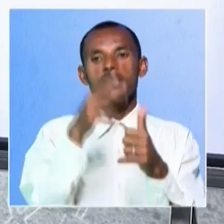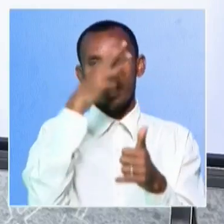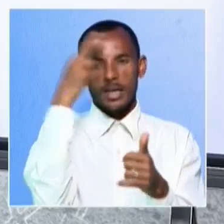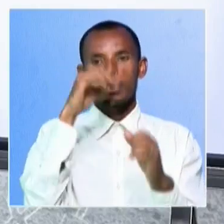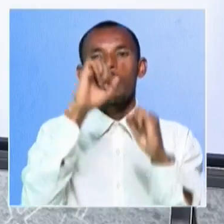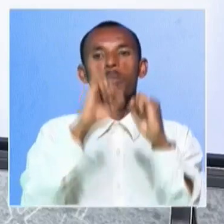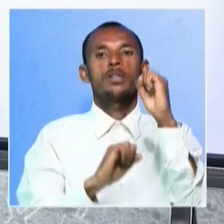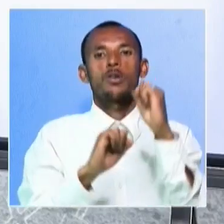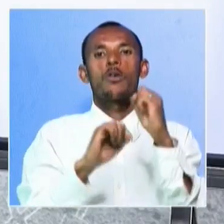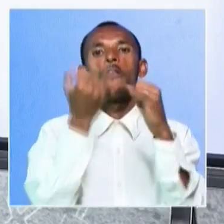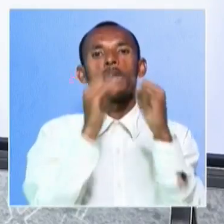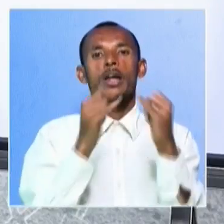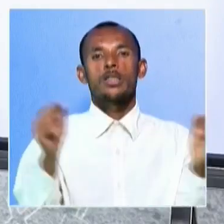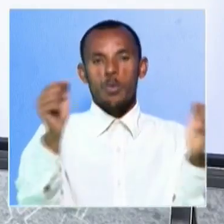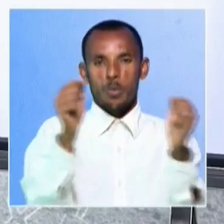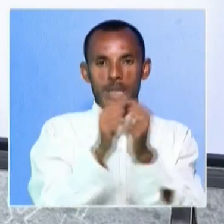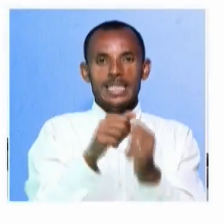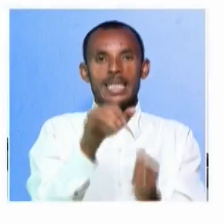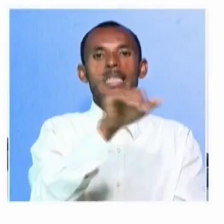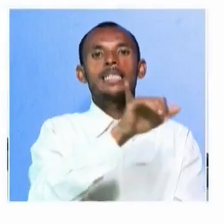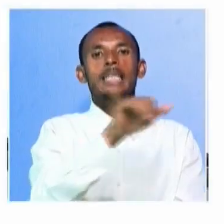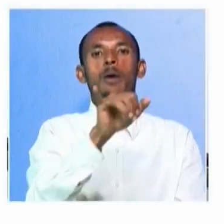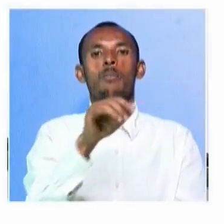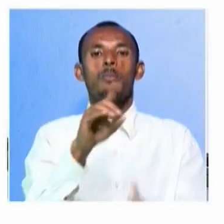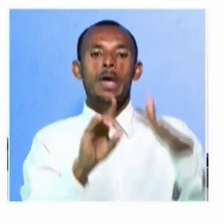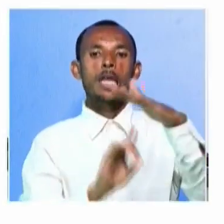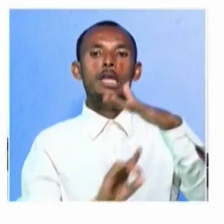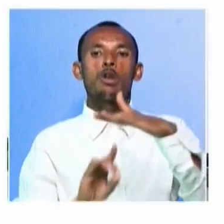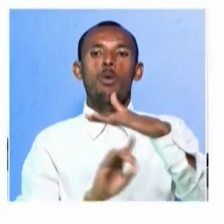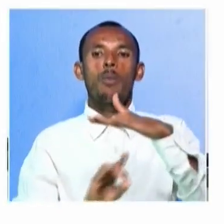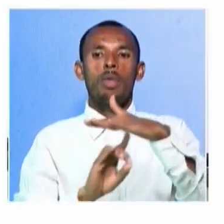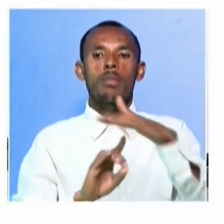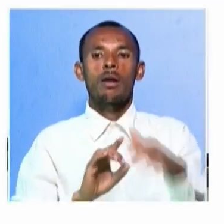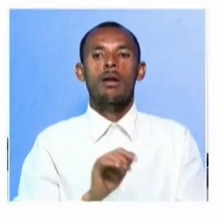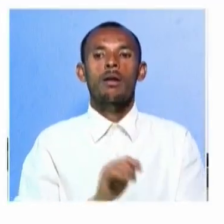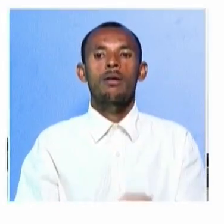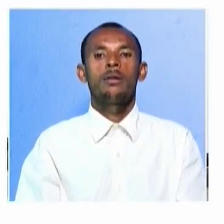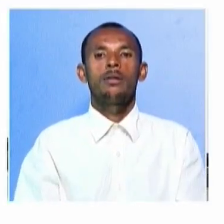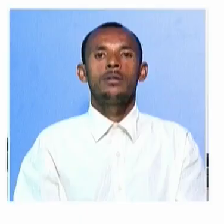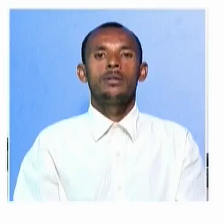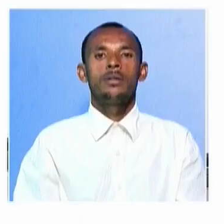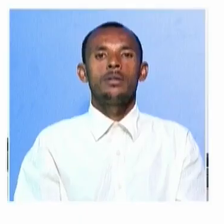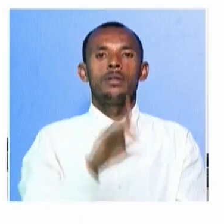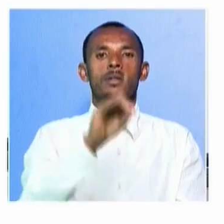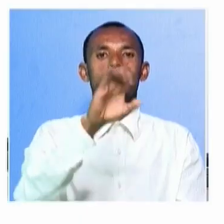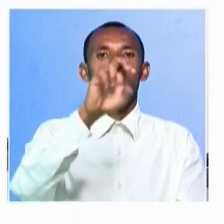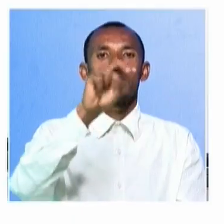comparison of fractions with the same denominator, okay?